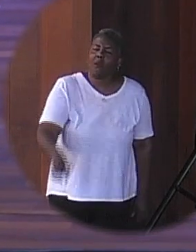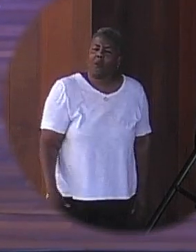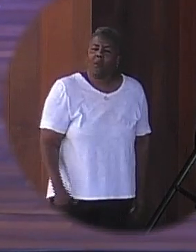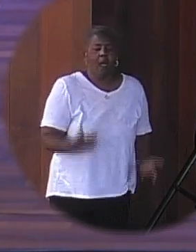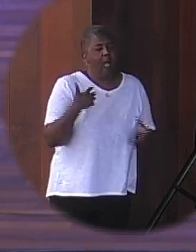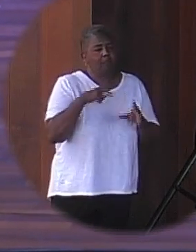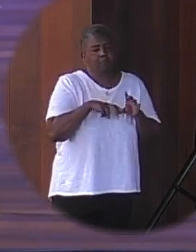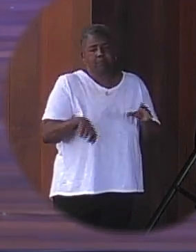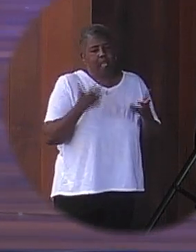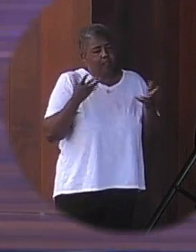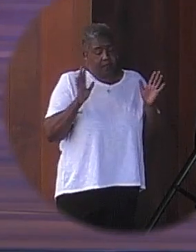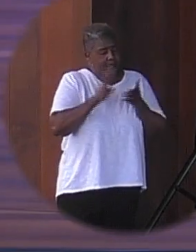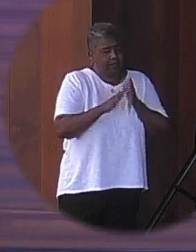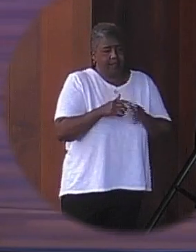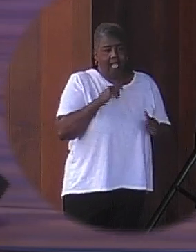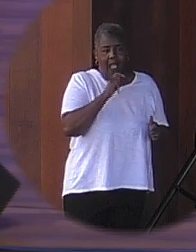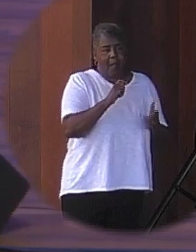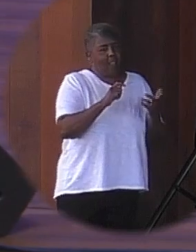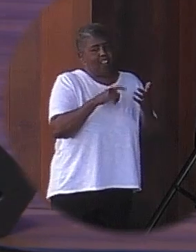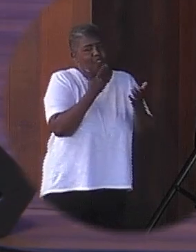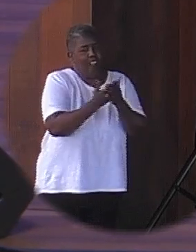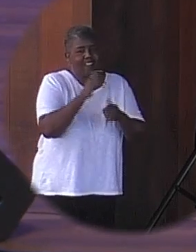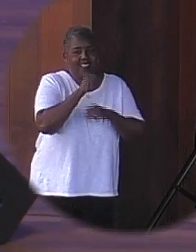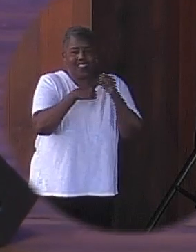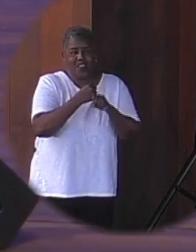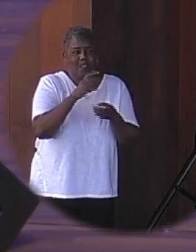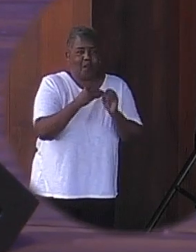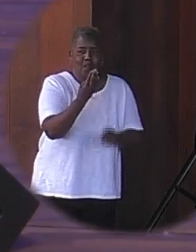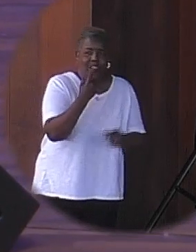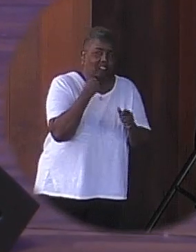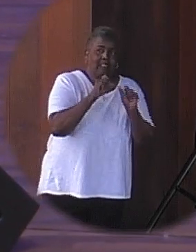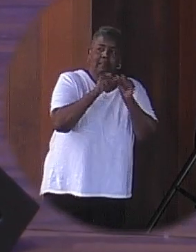I better get out of here. I'm not gonna make it to 14.